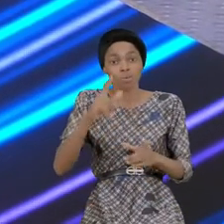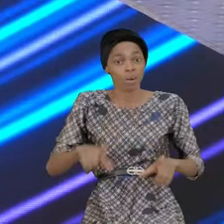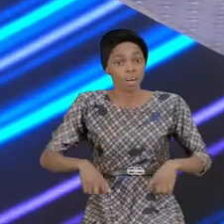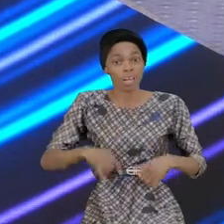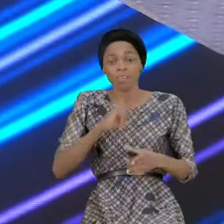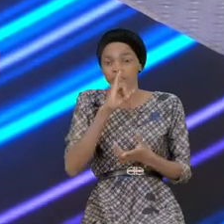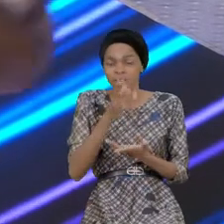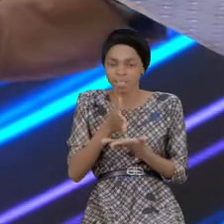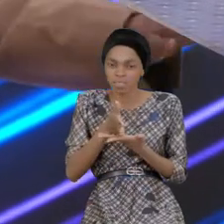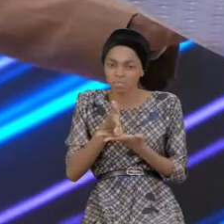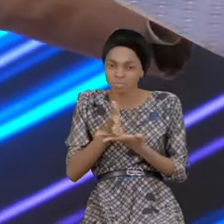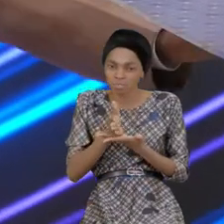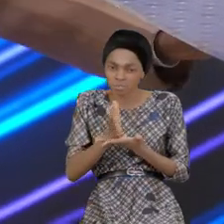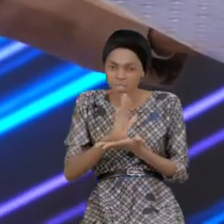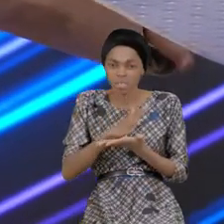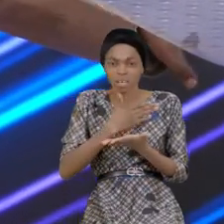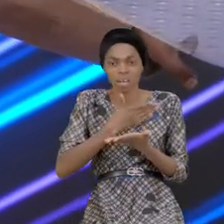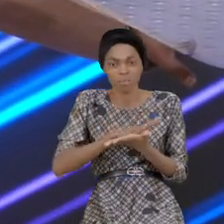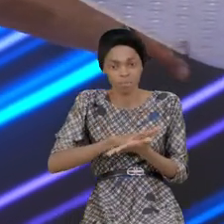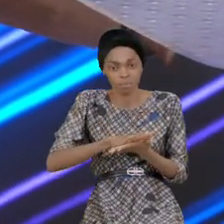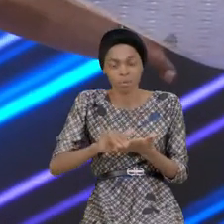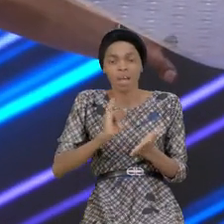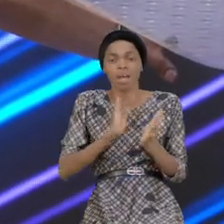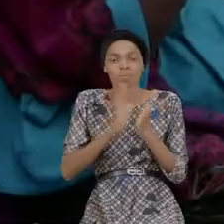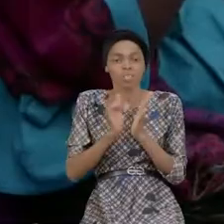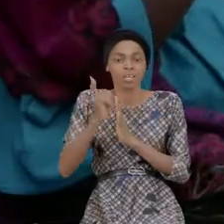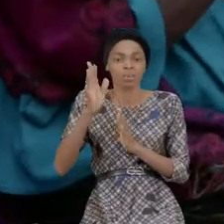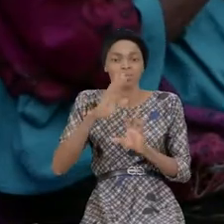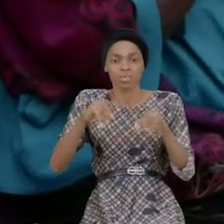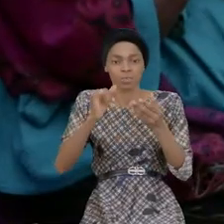and pure. I pray God will give you that kind of life.